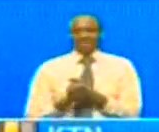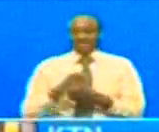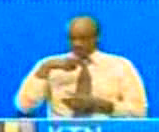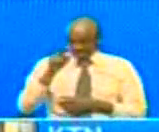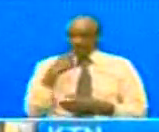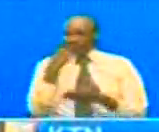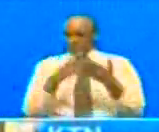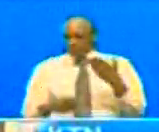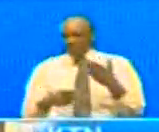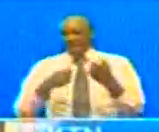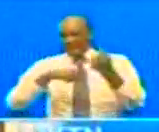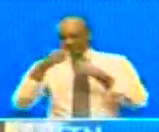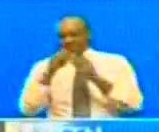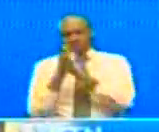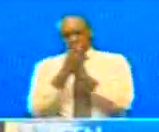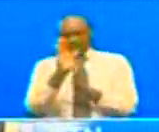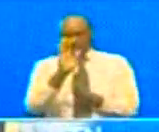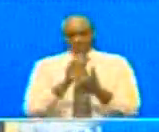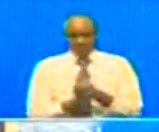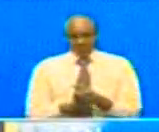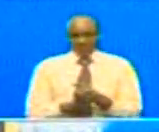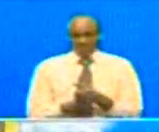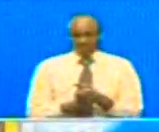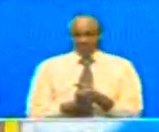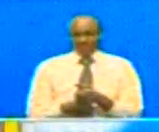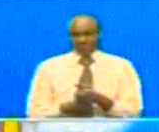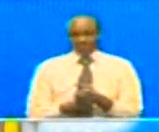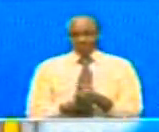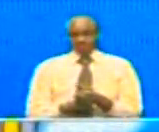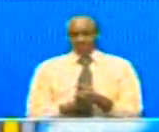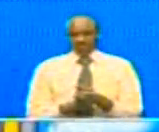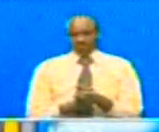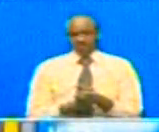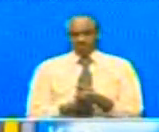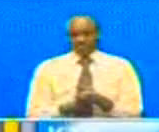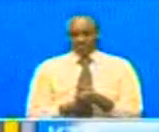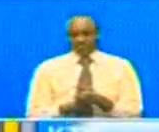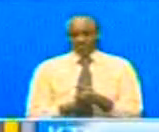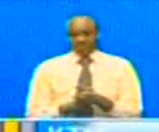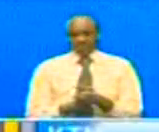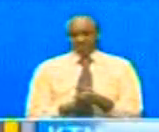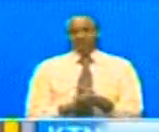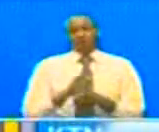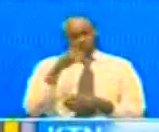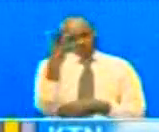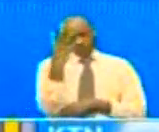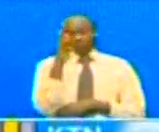were recounting a troubling narrative. Habari niliona kwenye ile siku tarehe